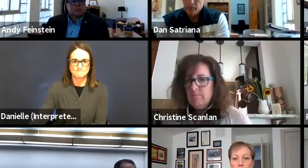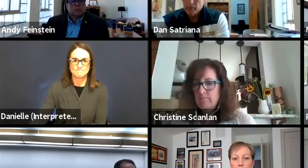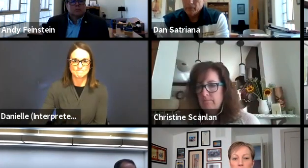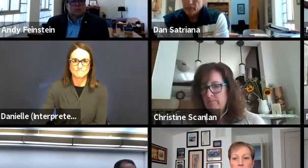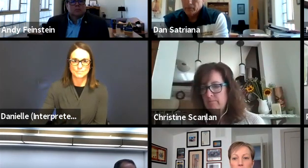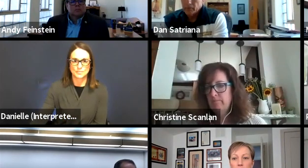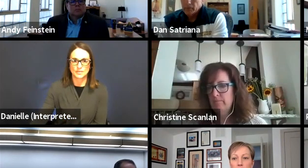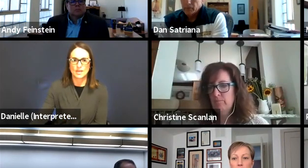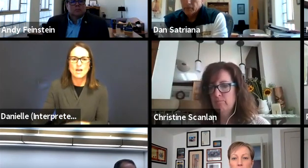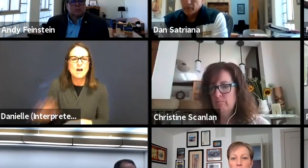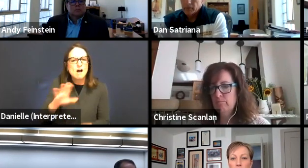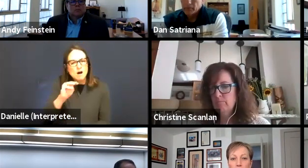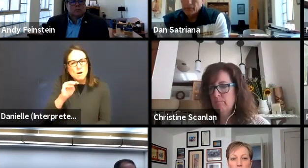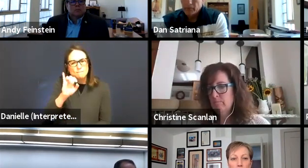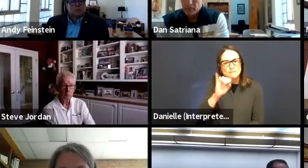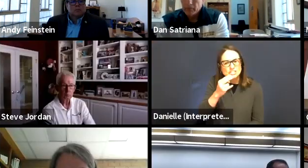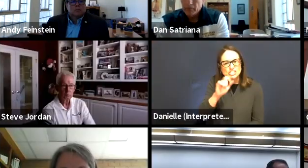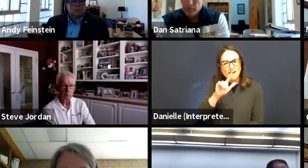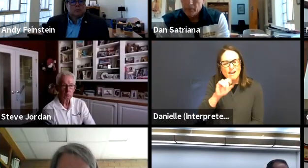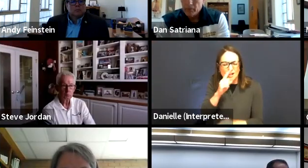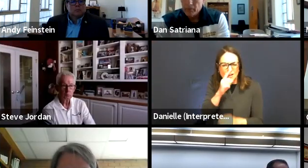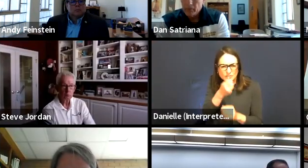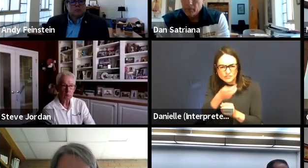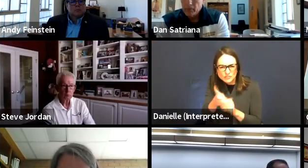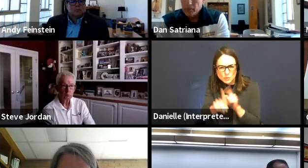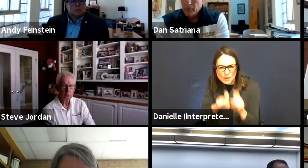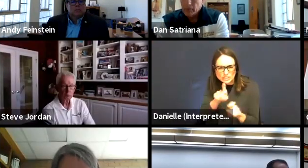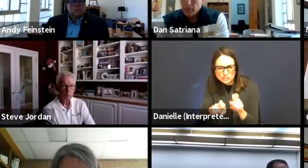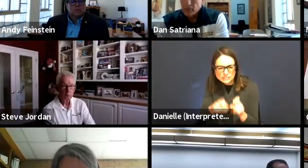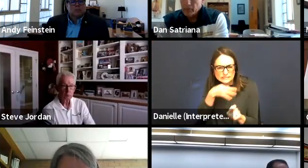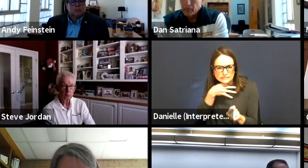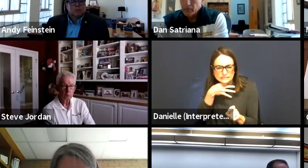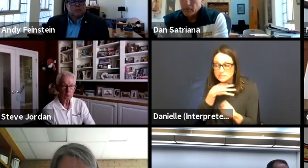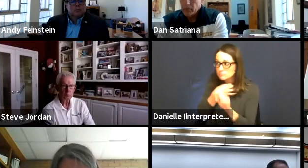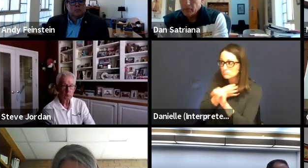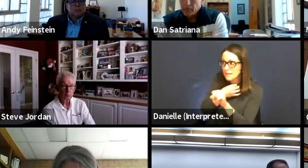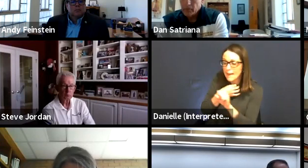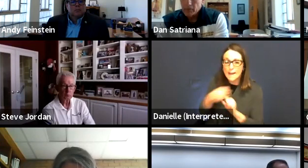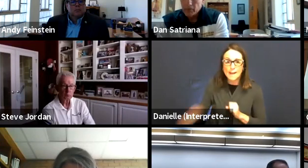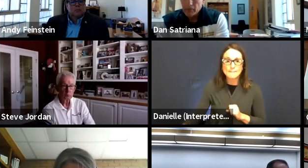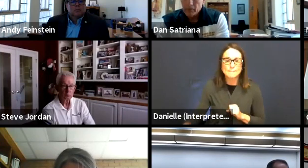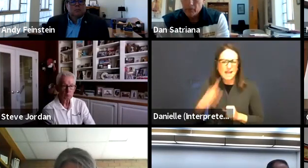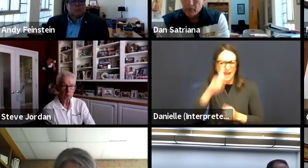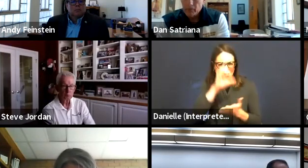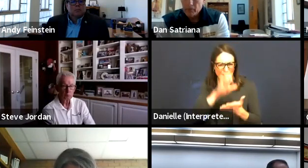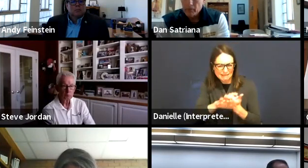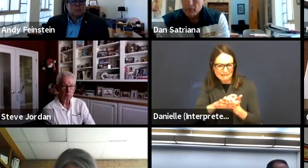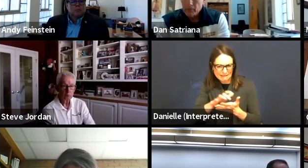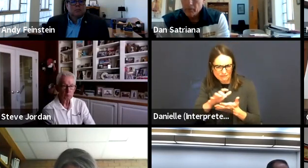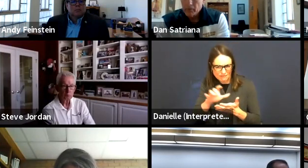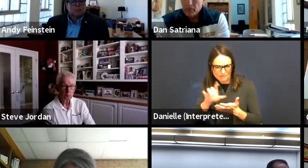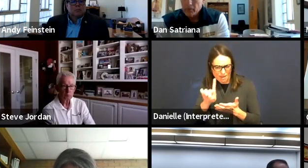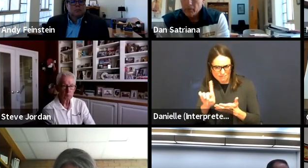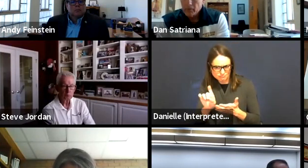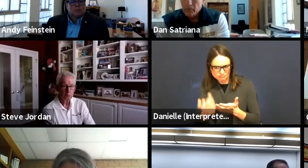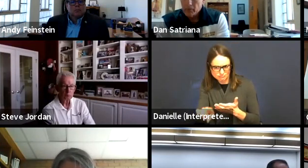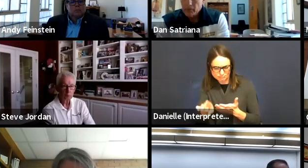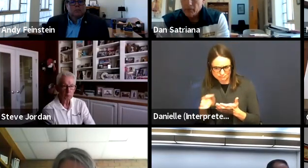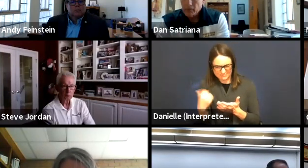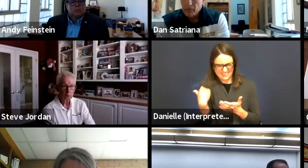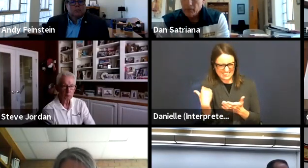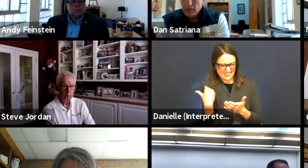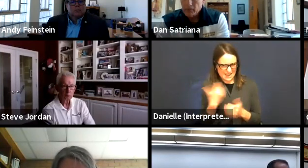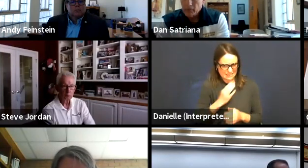Michelle, I just have a couple of questions based on what you stated. So I believe I asked a previous question at the last board meeting,